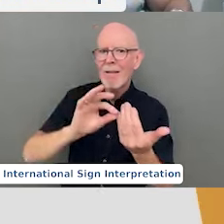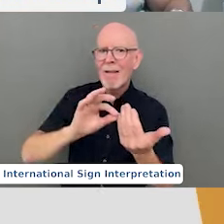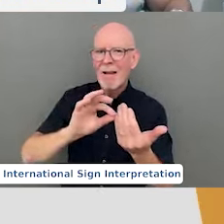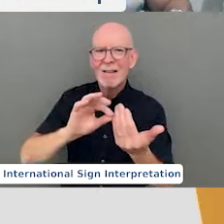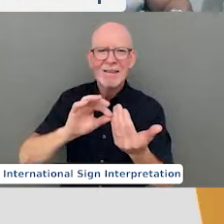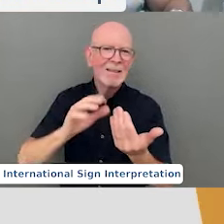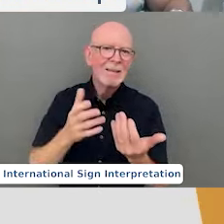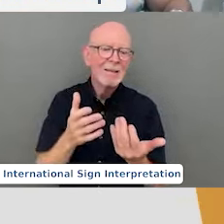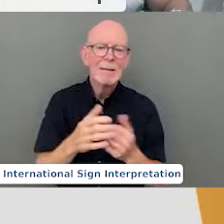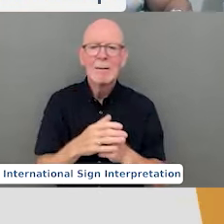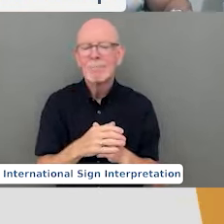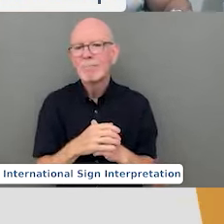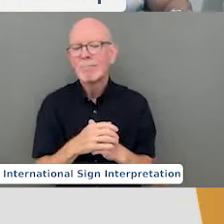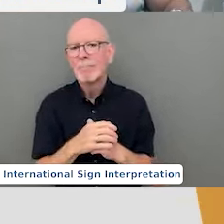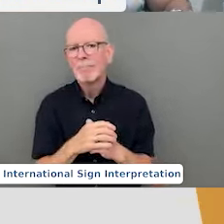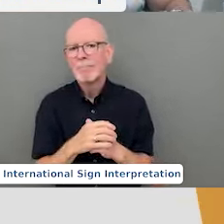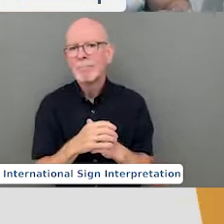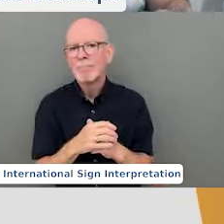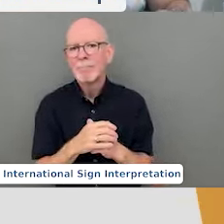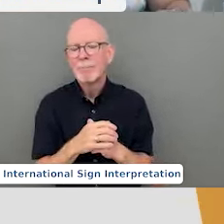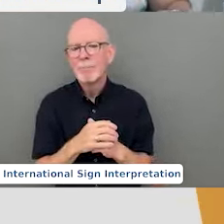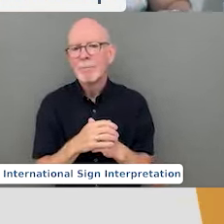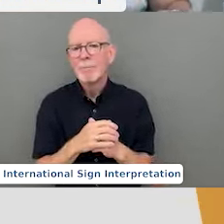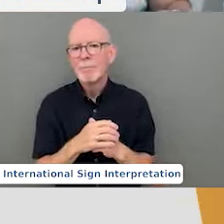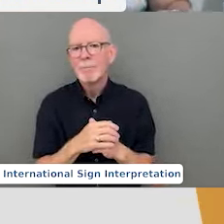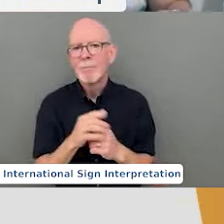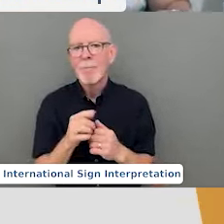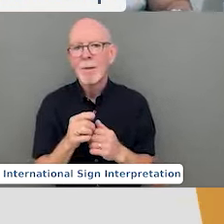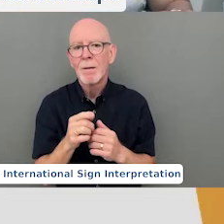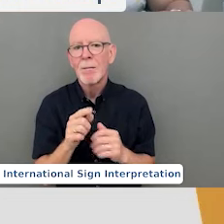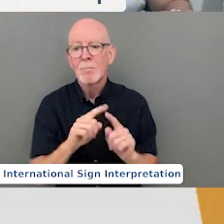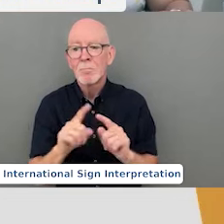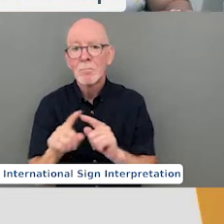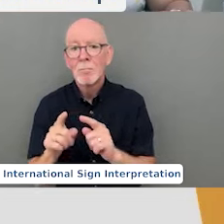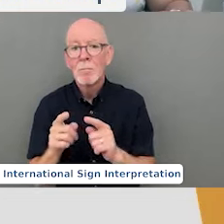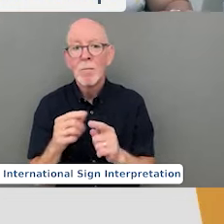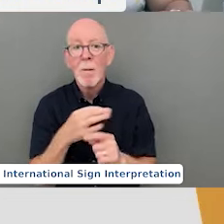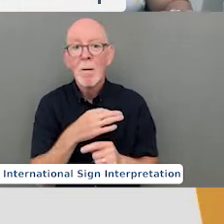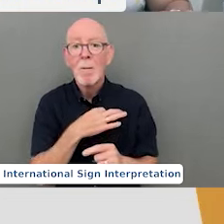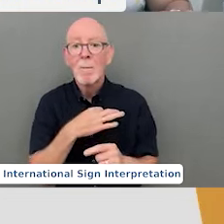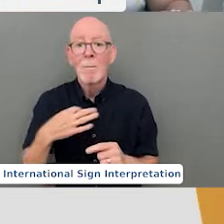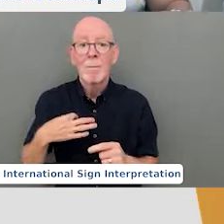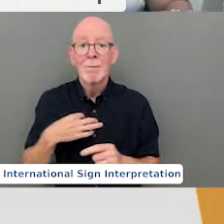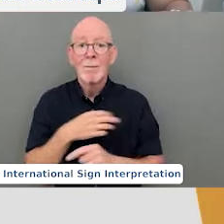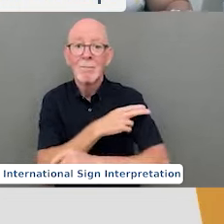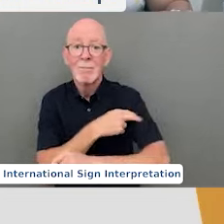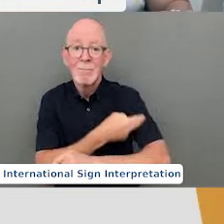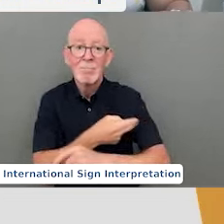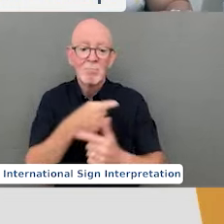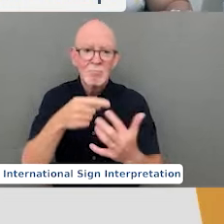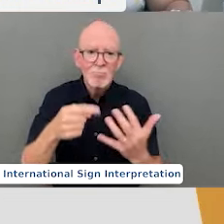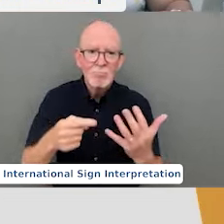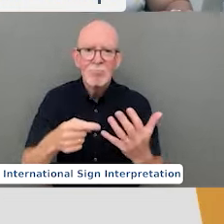not encompassing the other related costs by persons with disabilities to ensure